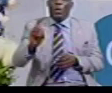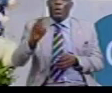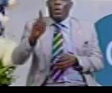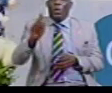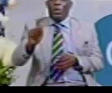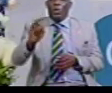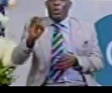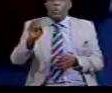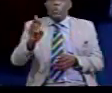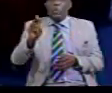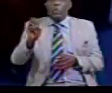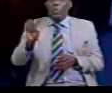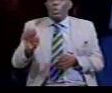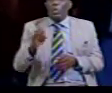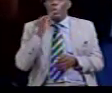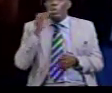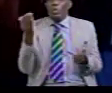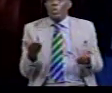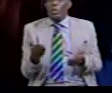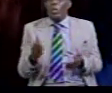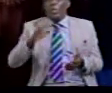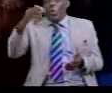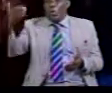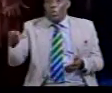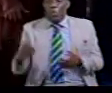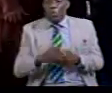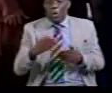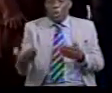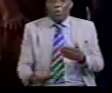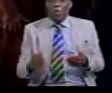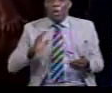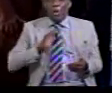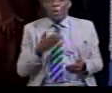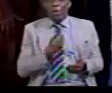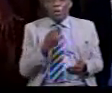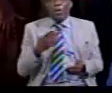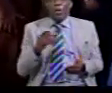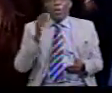vous lever, welcome pour our pastors. Souhaitez la bienvenue à nos pasteurs.